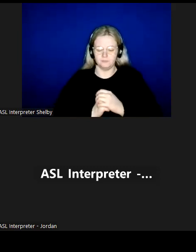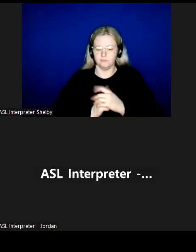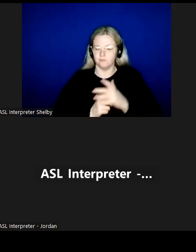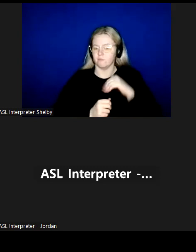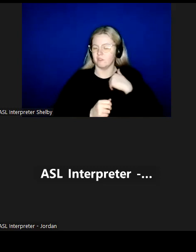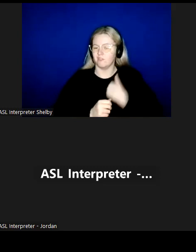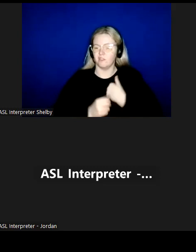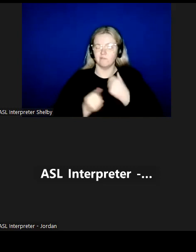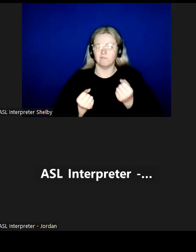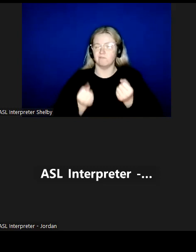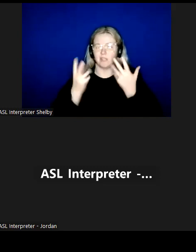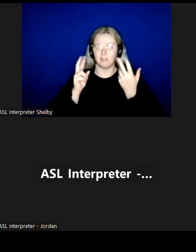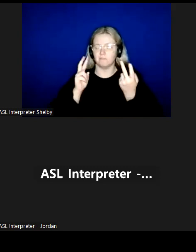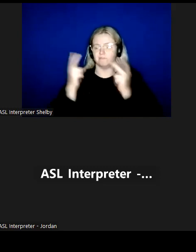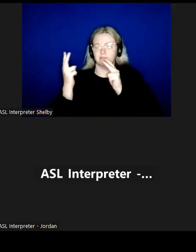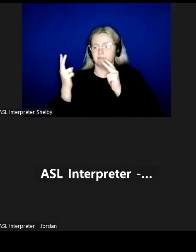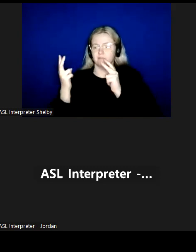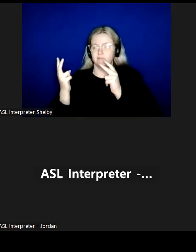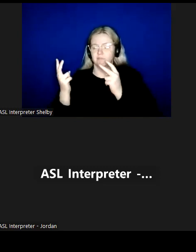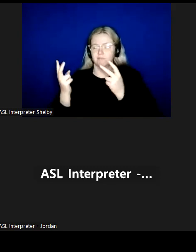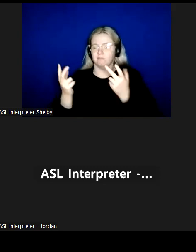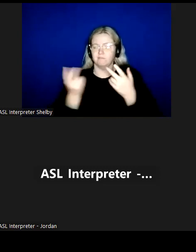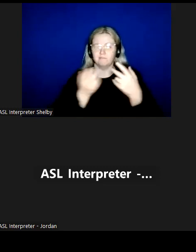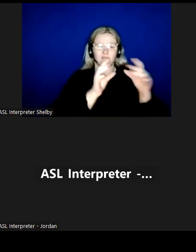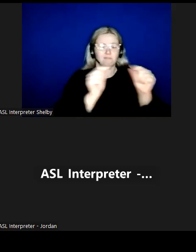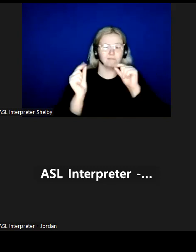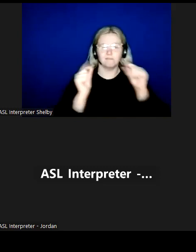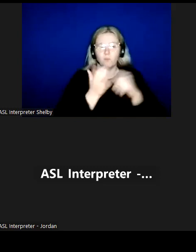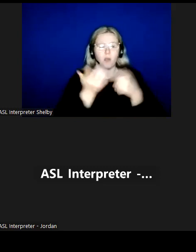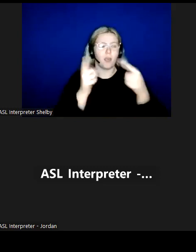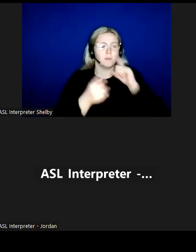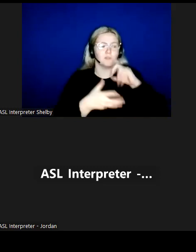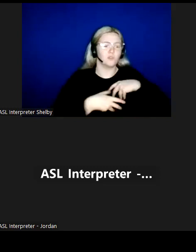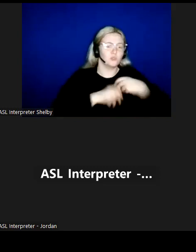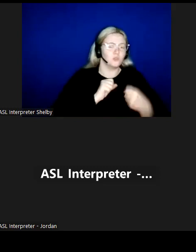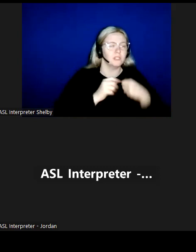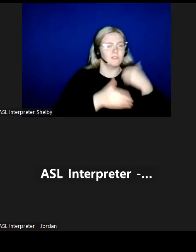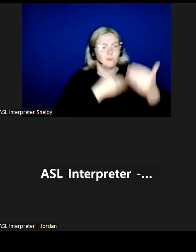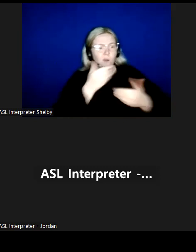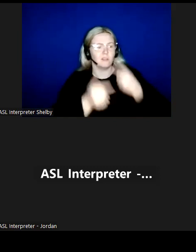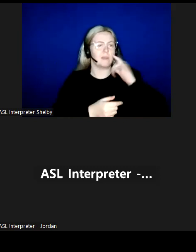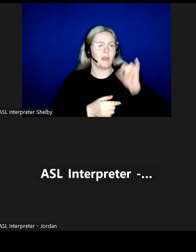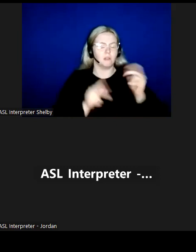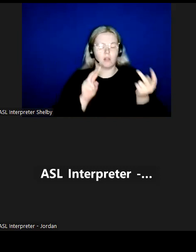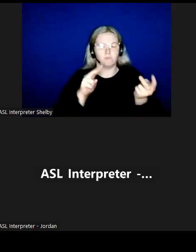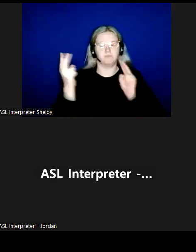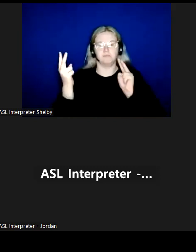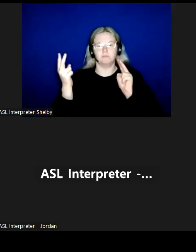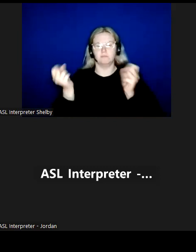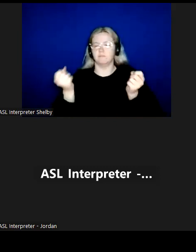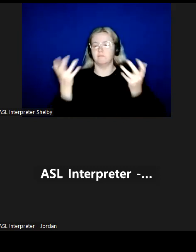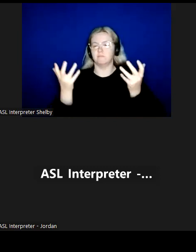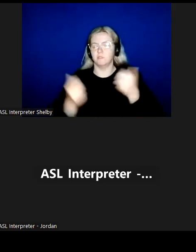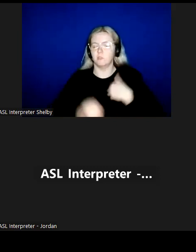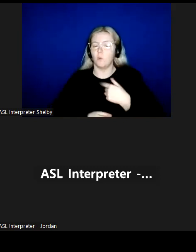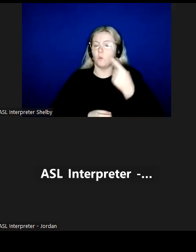misconceptions out there about how the grief process works. And one of the things I always say